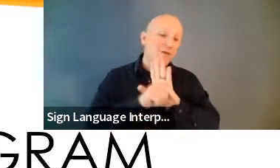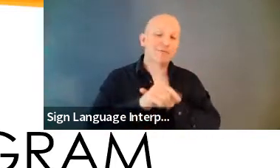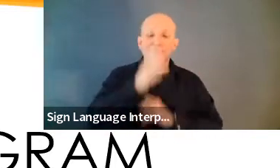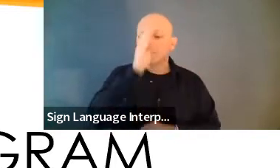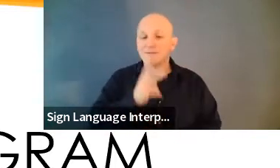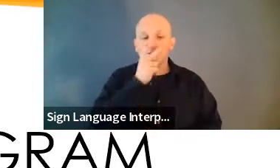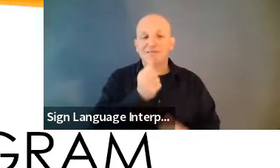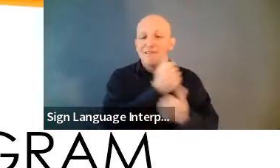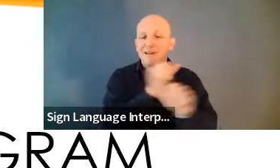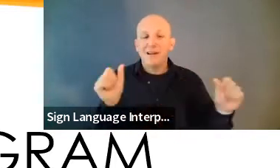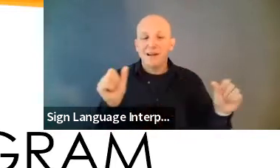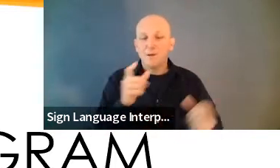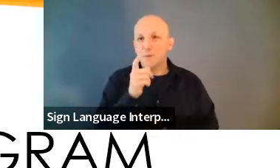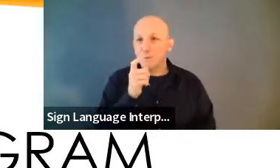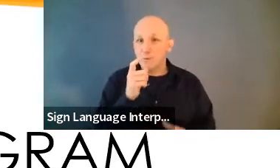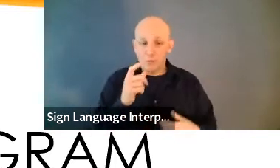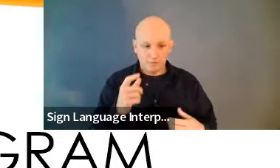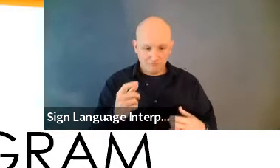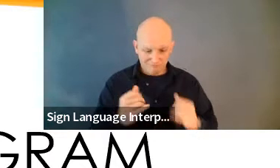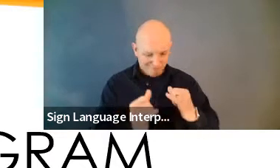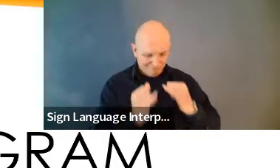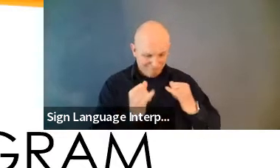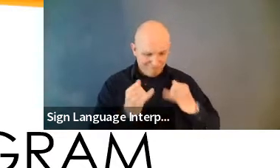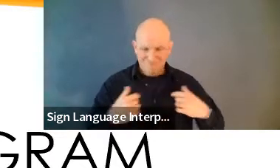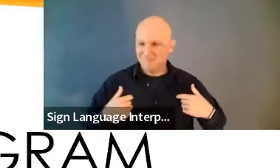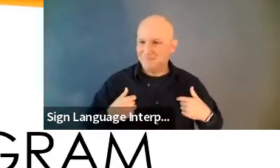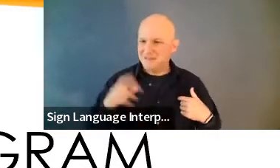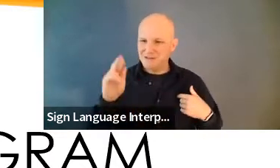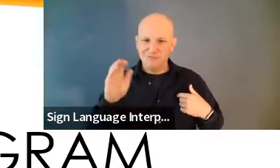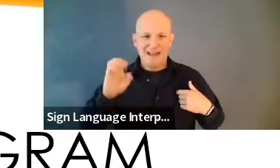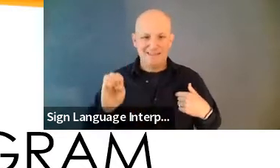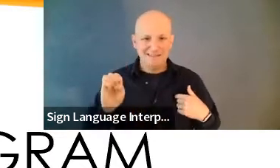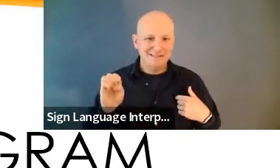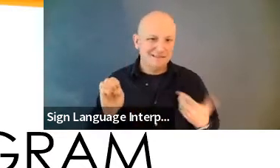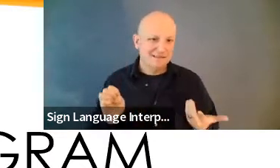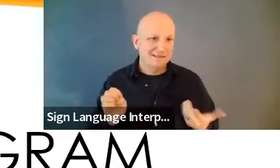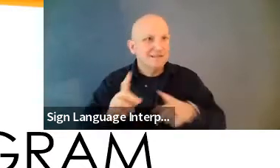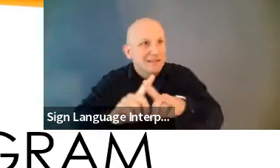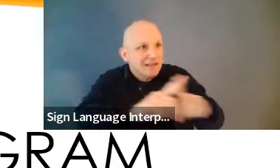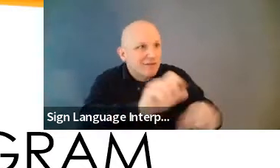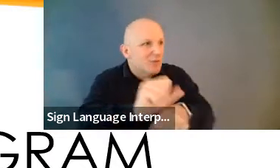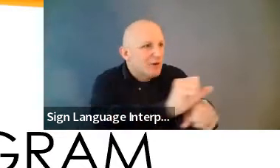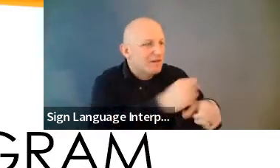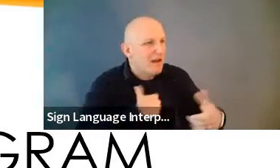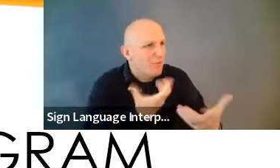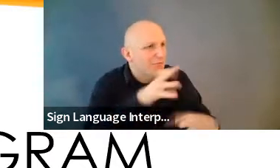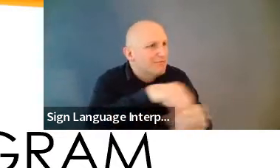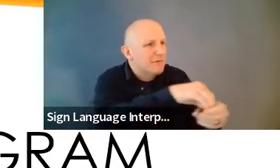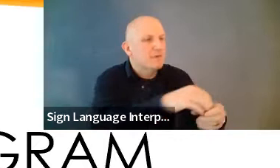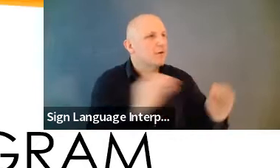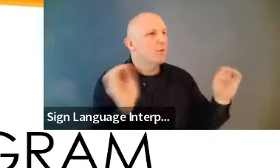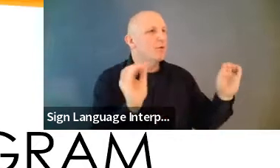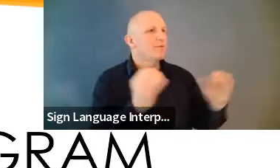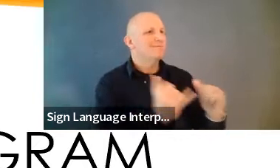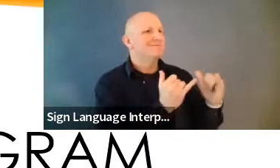individuals who looks like me in different professions that I was interested in. So then the purpose of the Law Pathways program is to